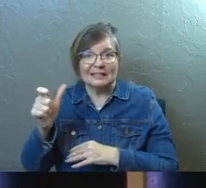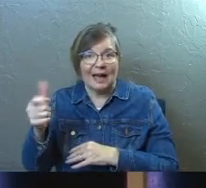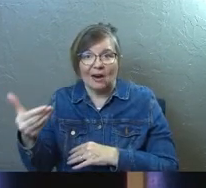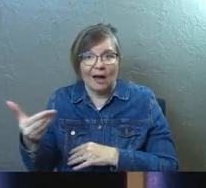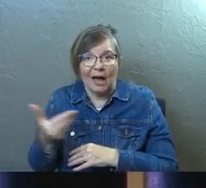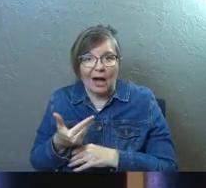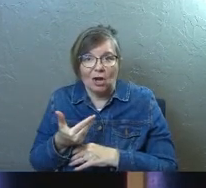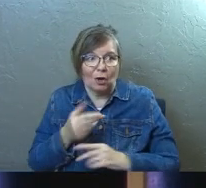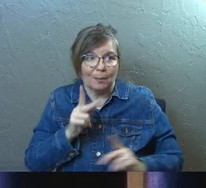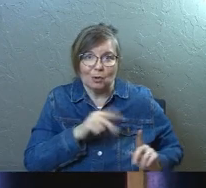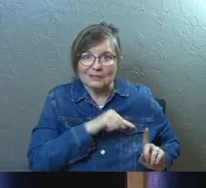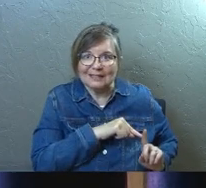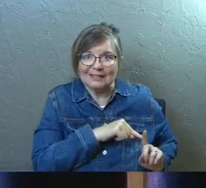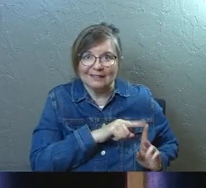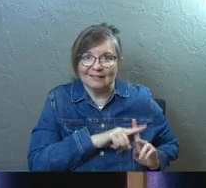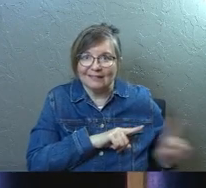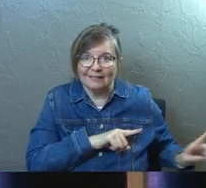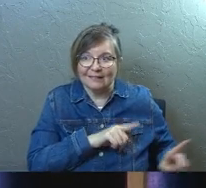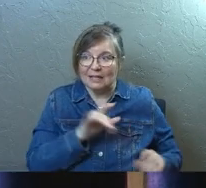hireling.